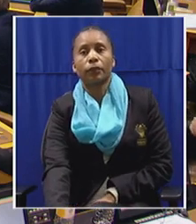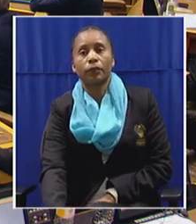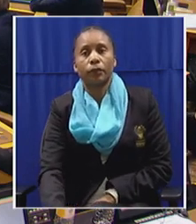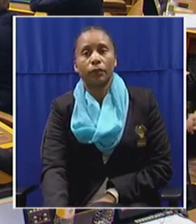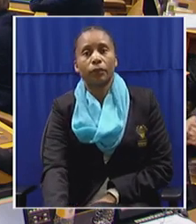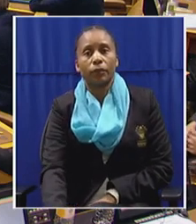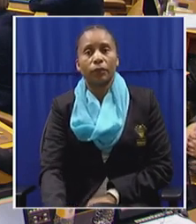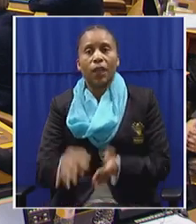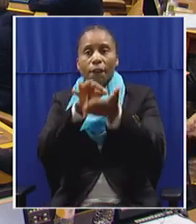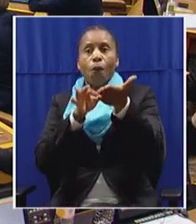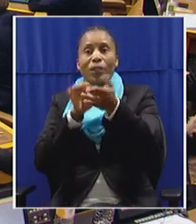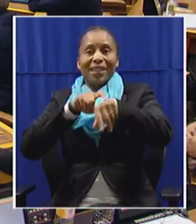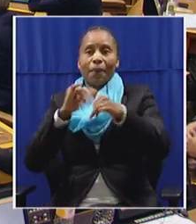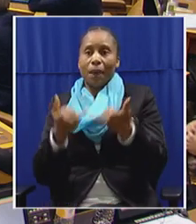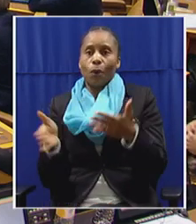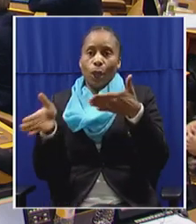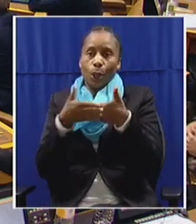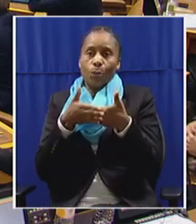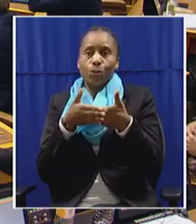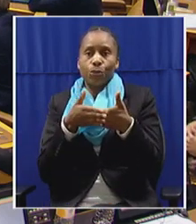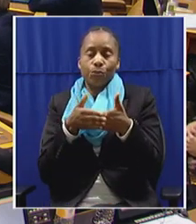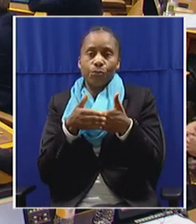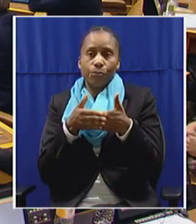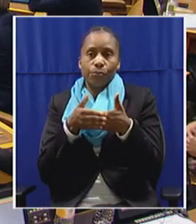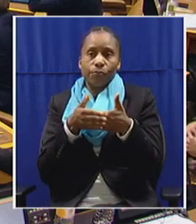The voting session is now closed.